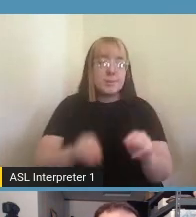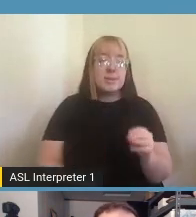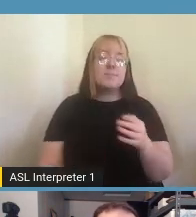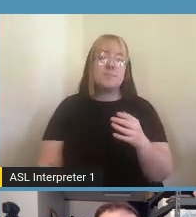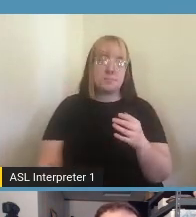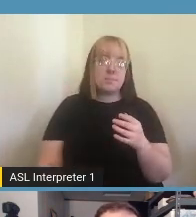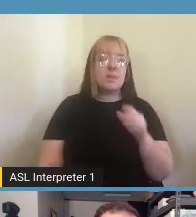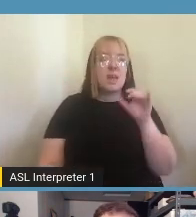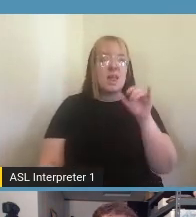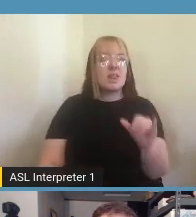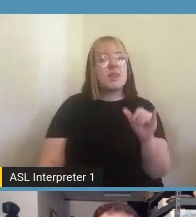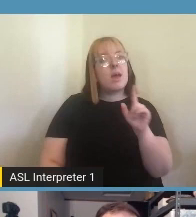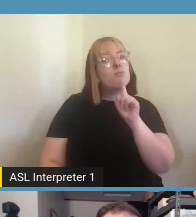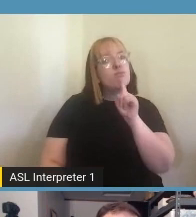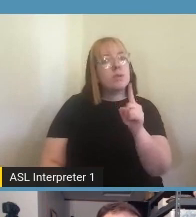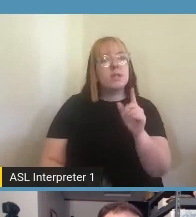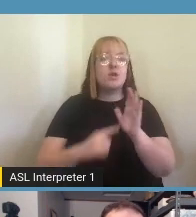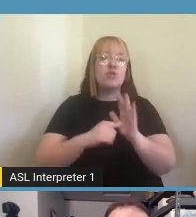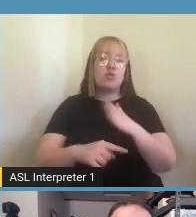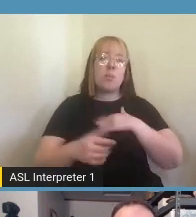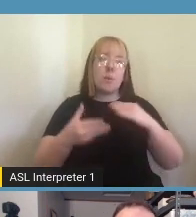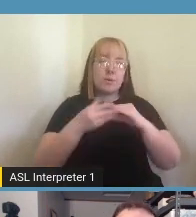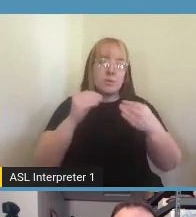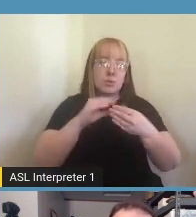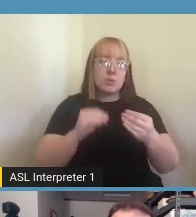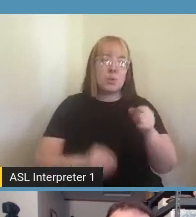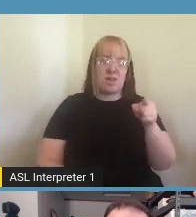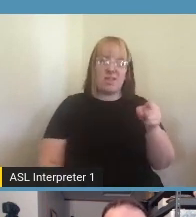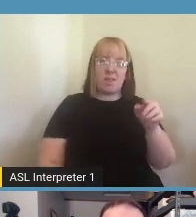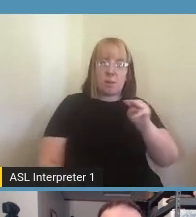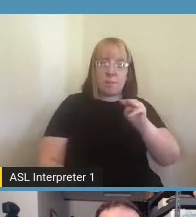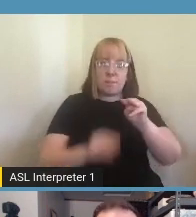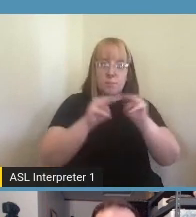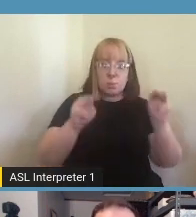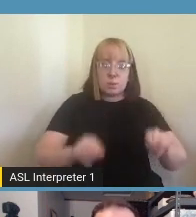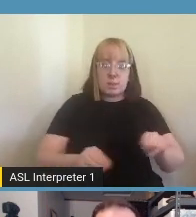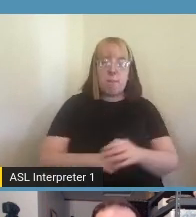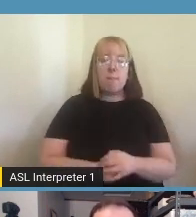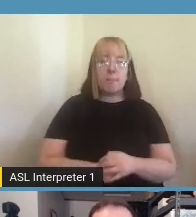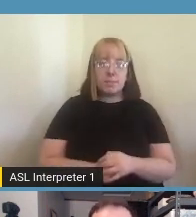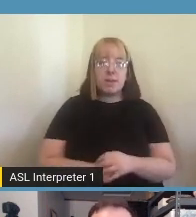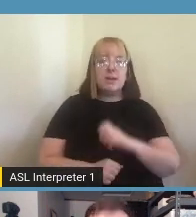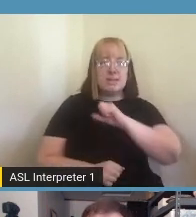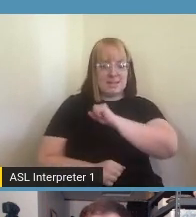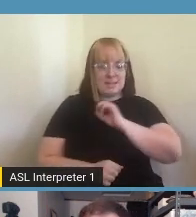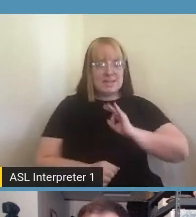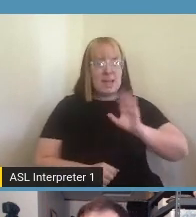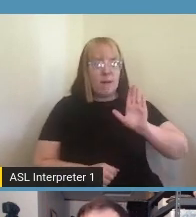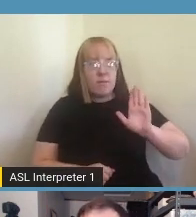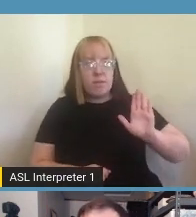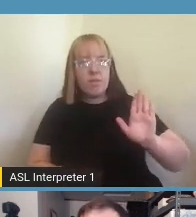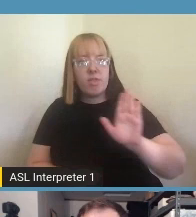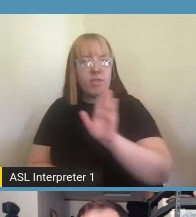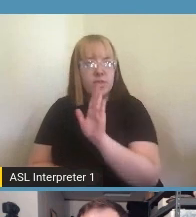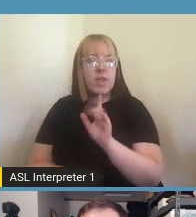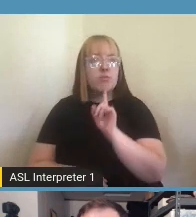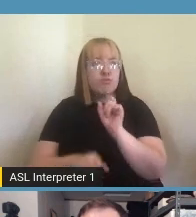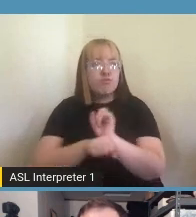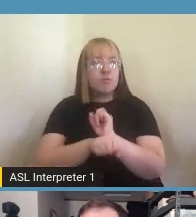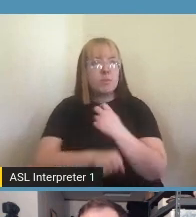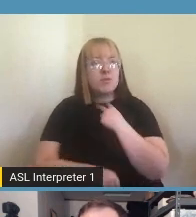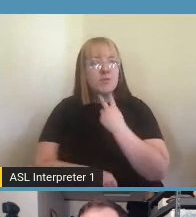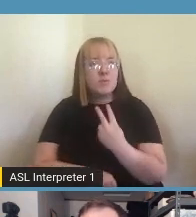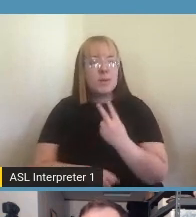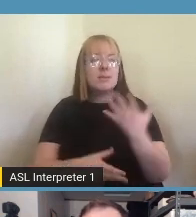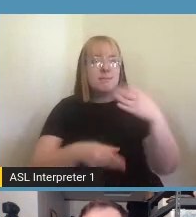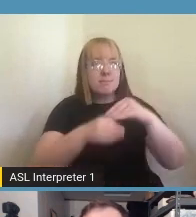captured itself of these are our staff's voices telling people what they do. And then the last